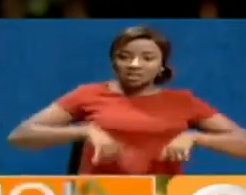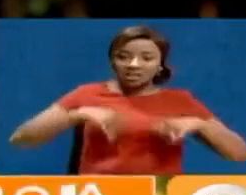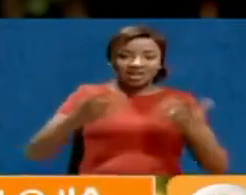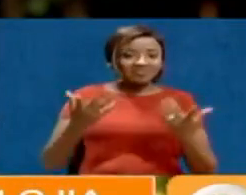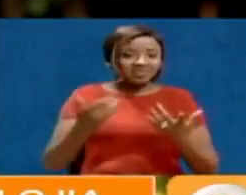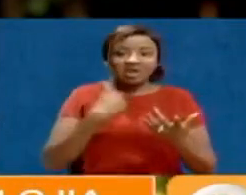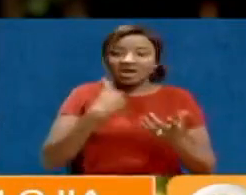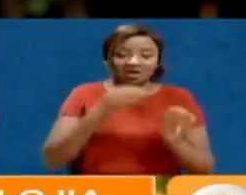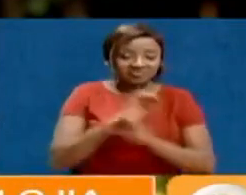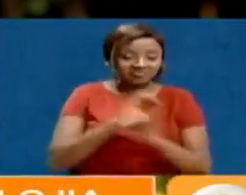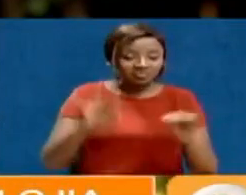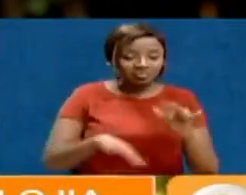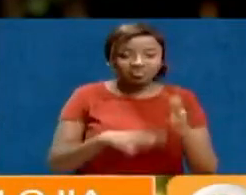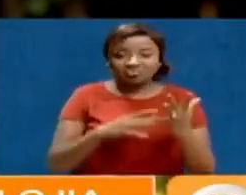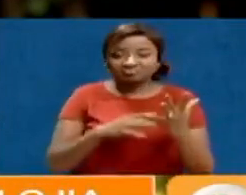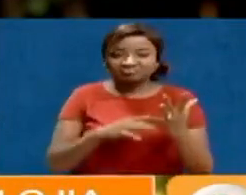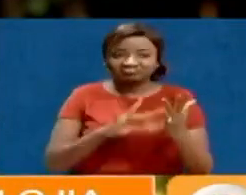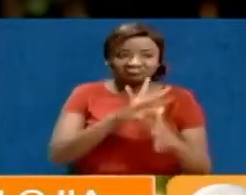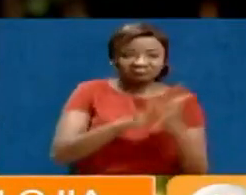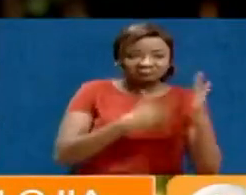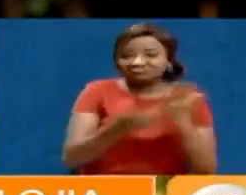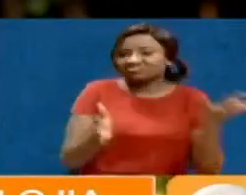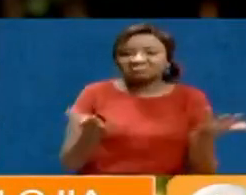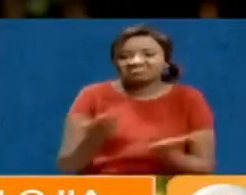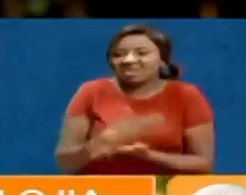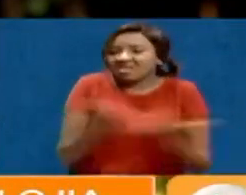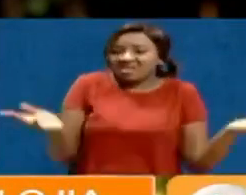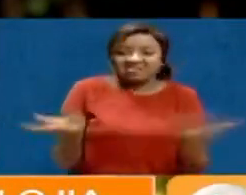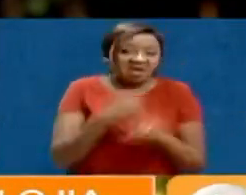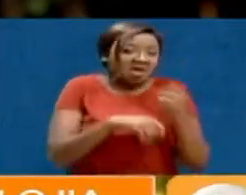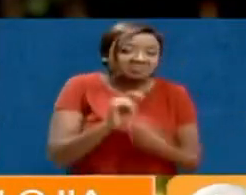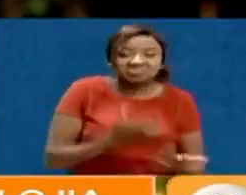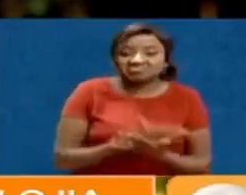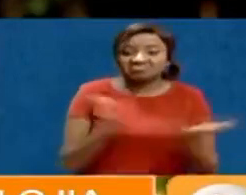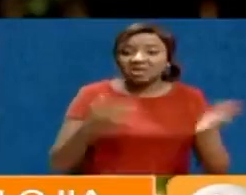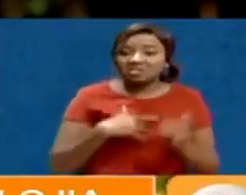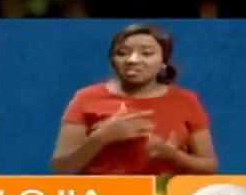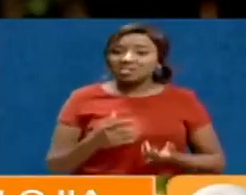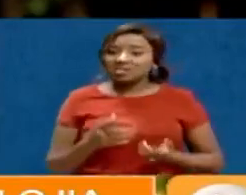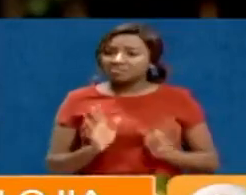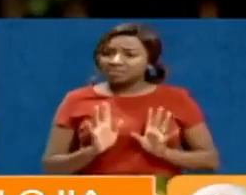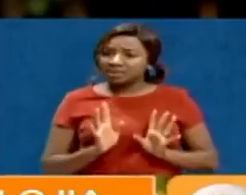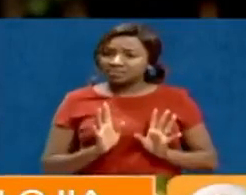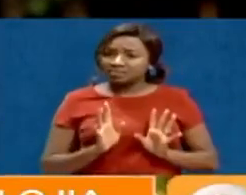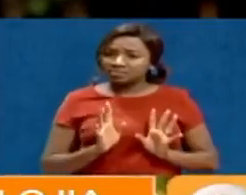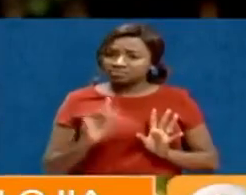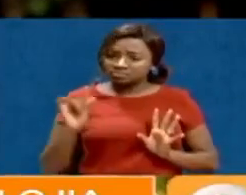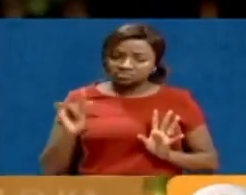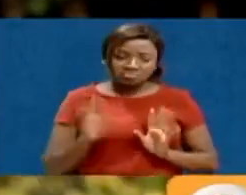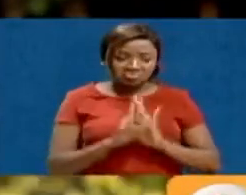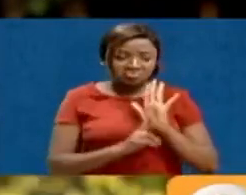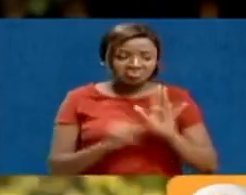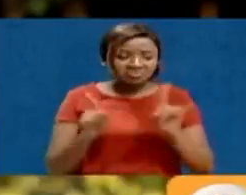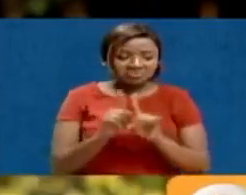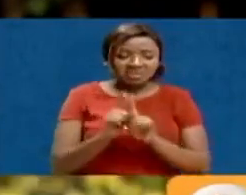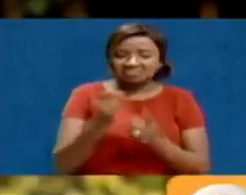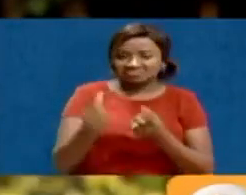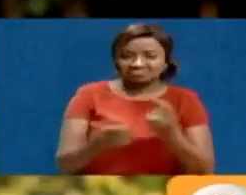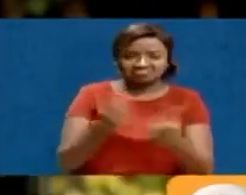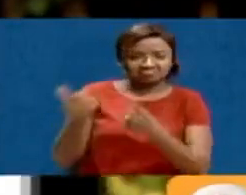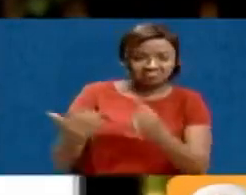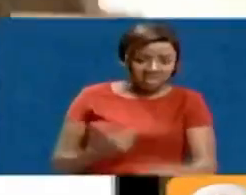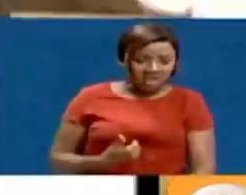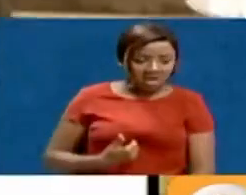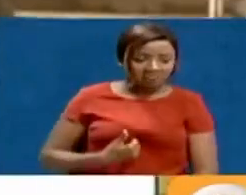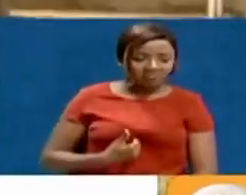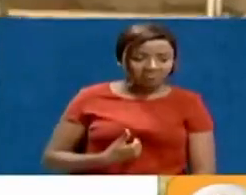no timetables, a life with no school schedules, and basically very few rules. Because